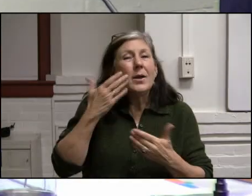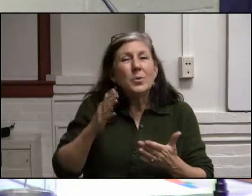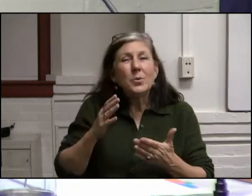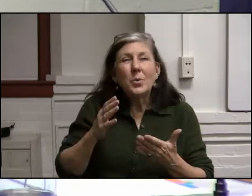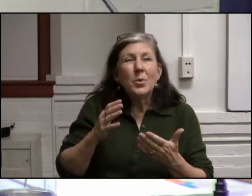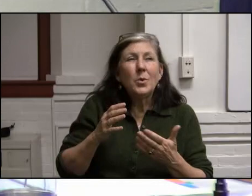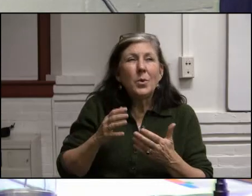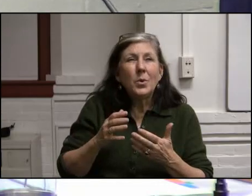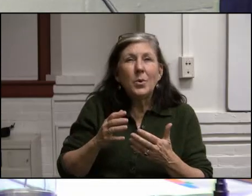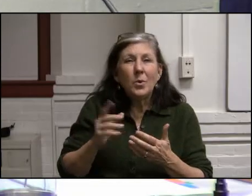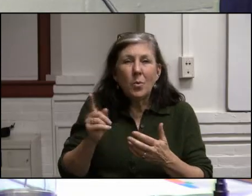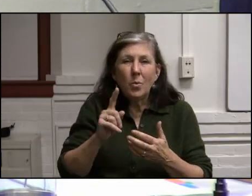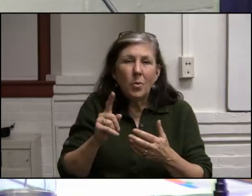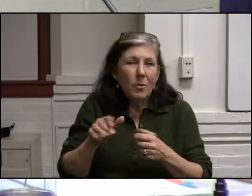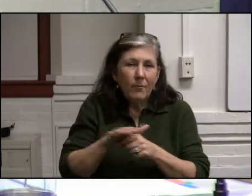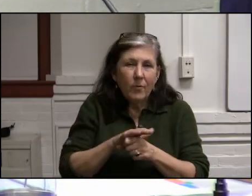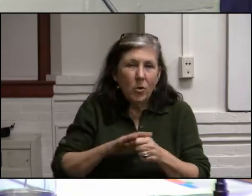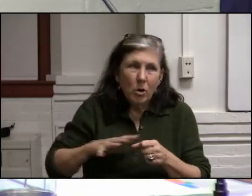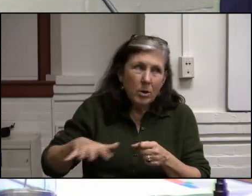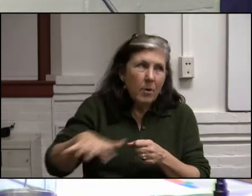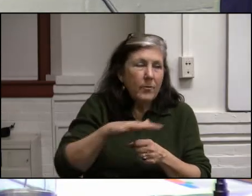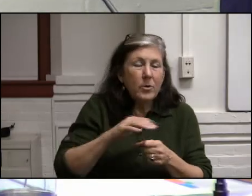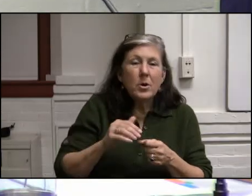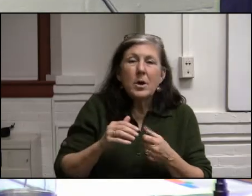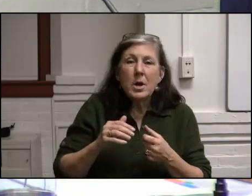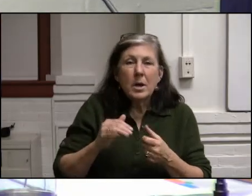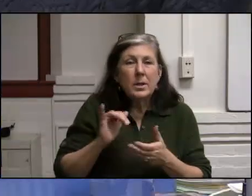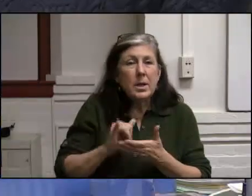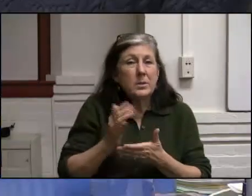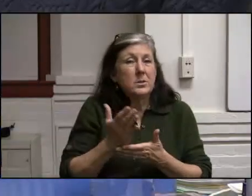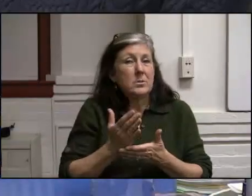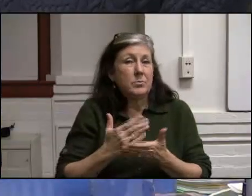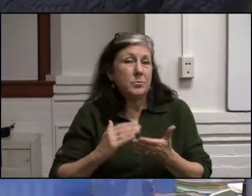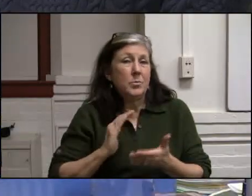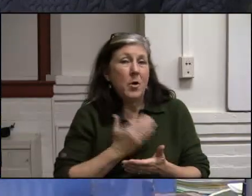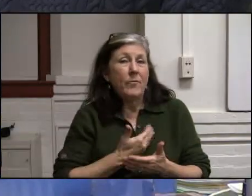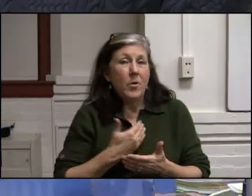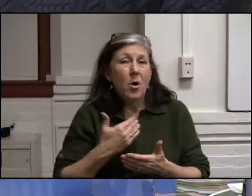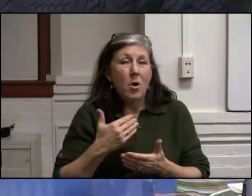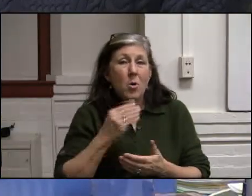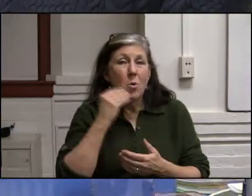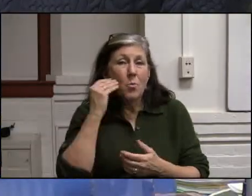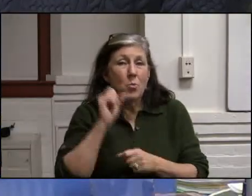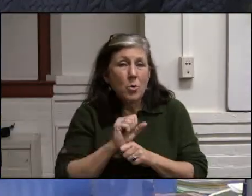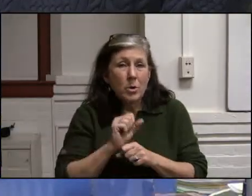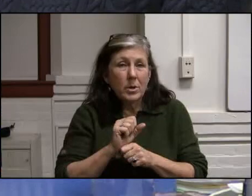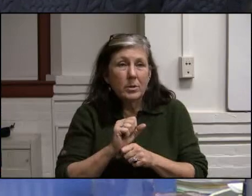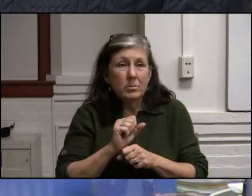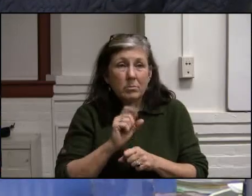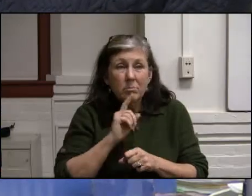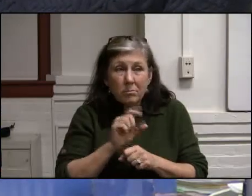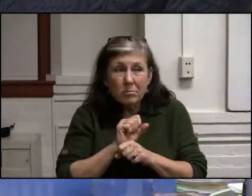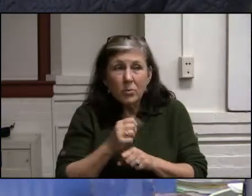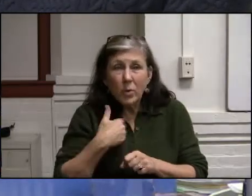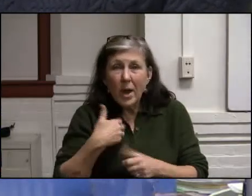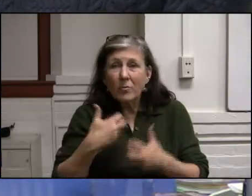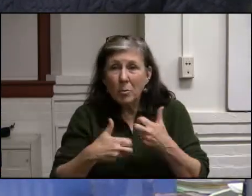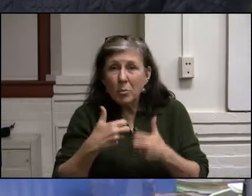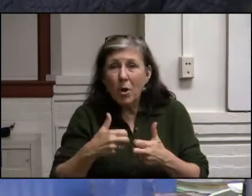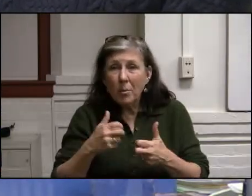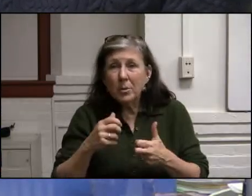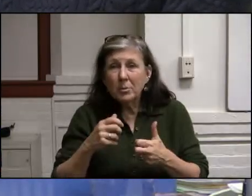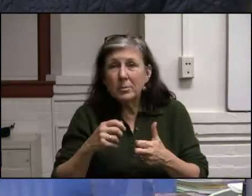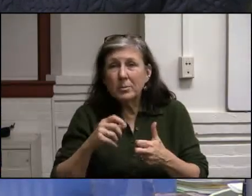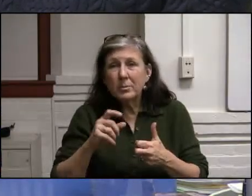that's part of the homework too, I think, to make sure that we have a problem. In my mind, let's make sure we have a real problem that is